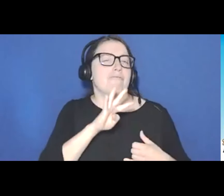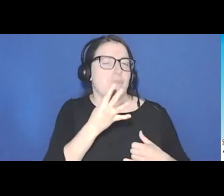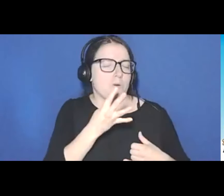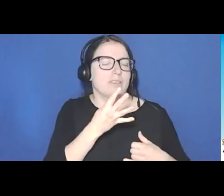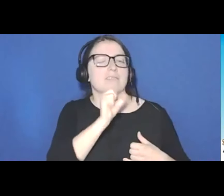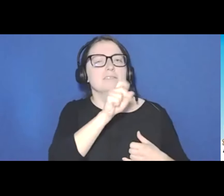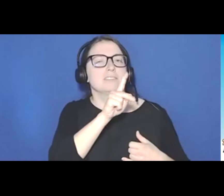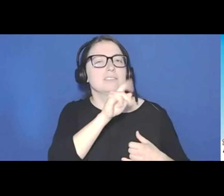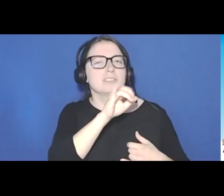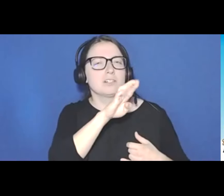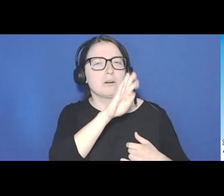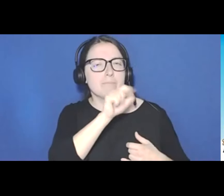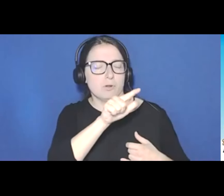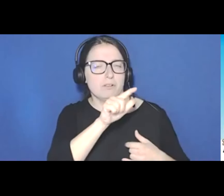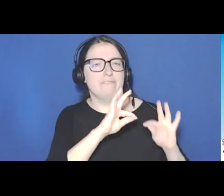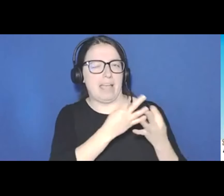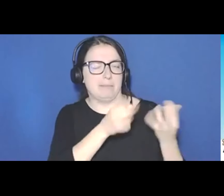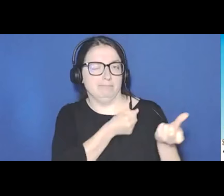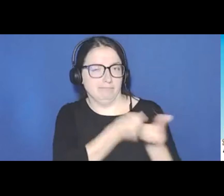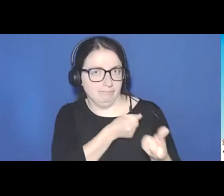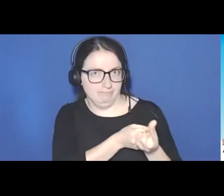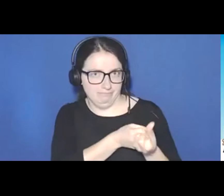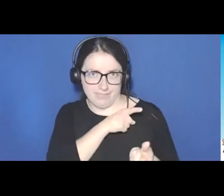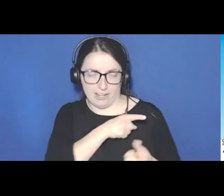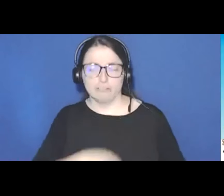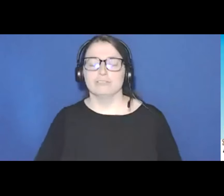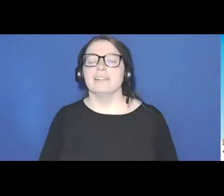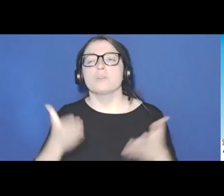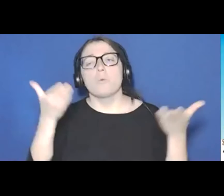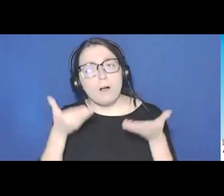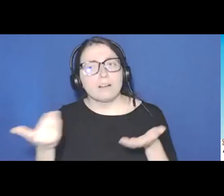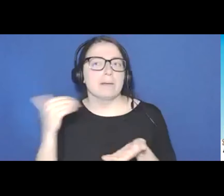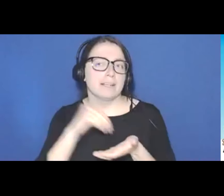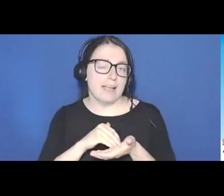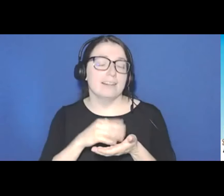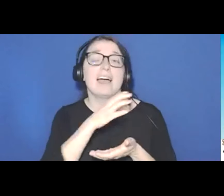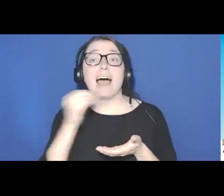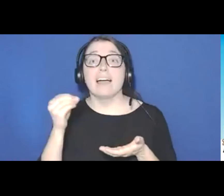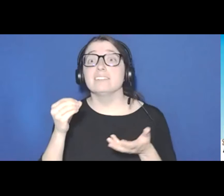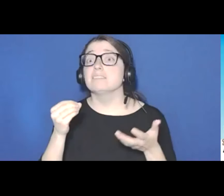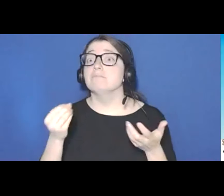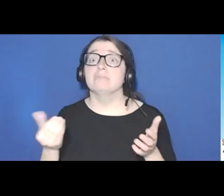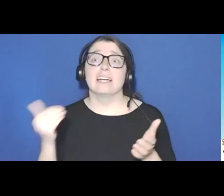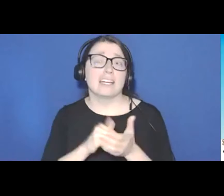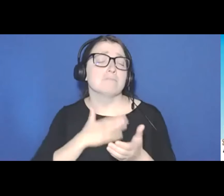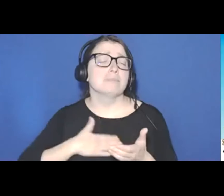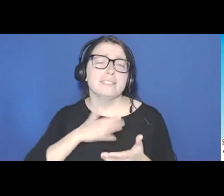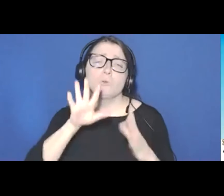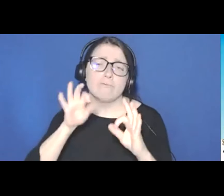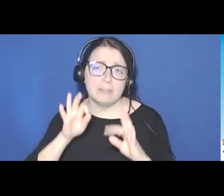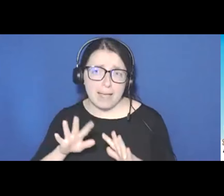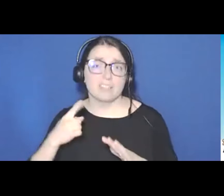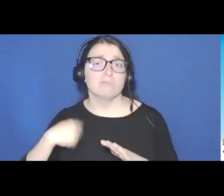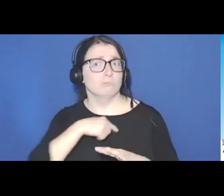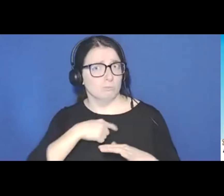is welcome you all to this conference, ask for your feedback so that we can make our care better and that we can